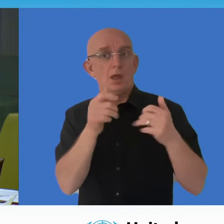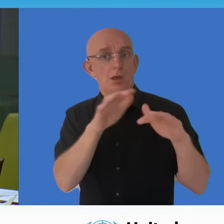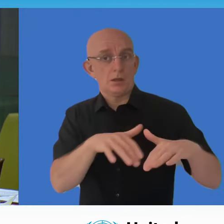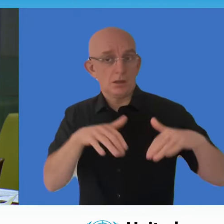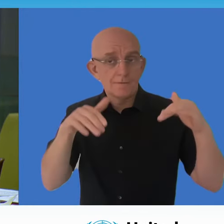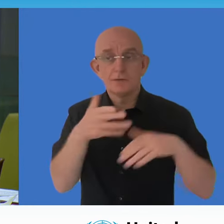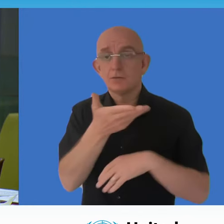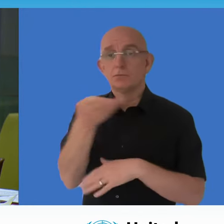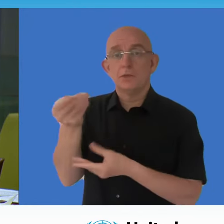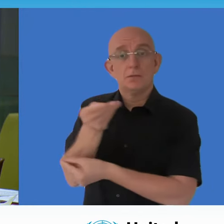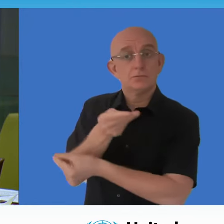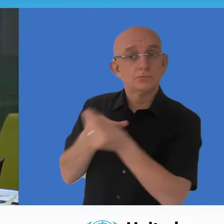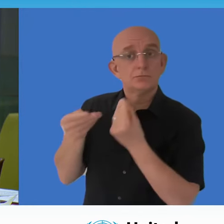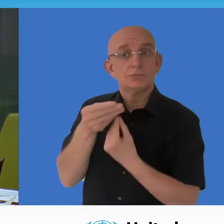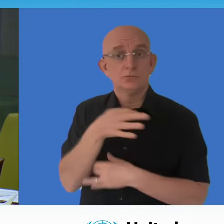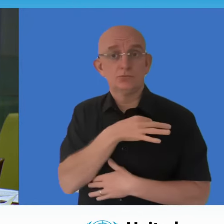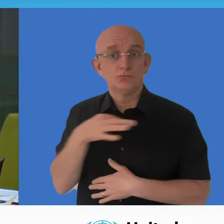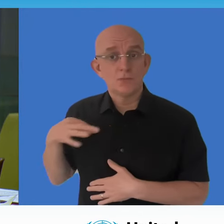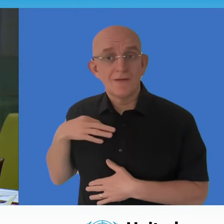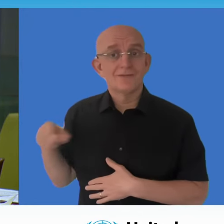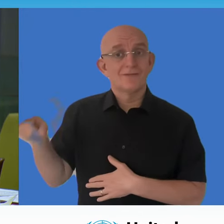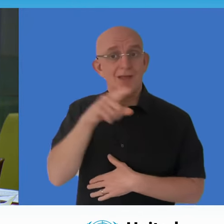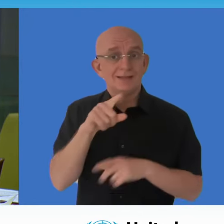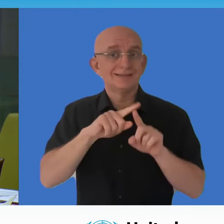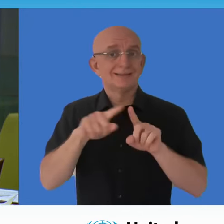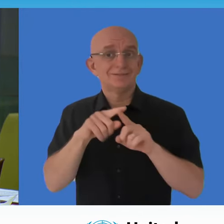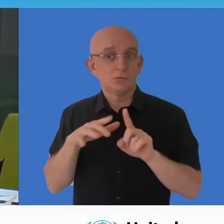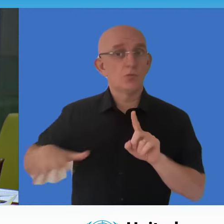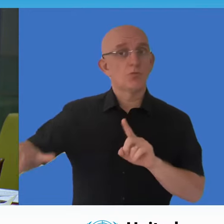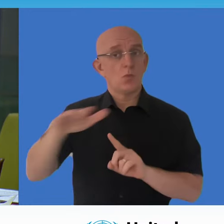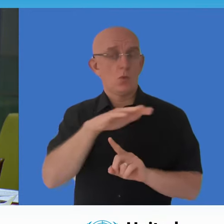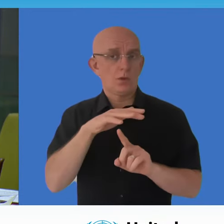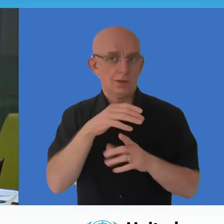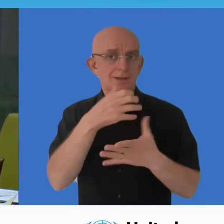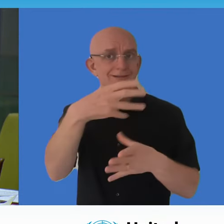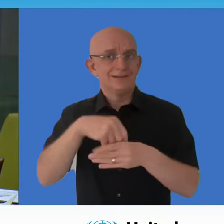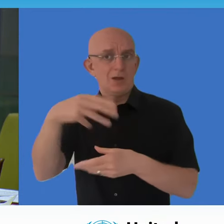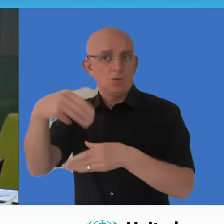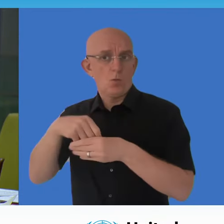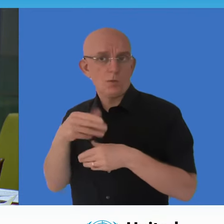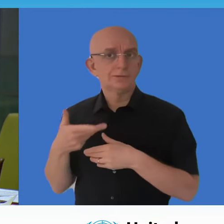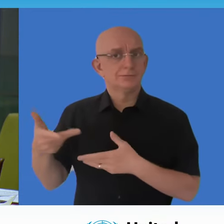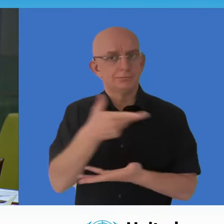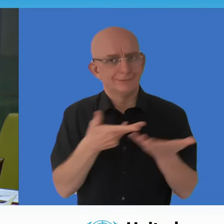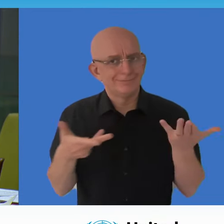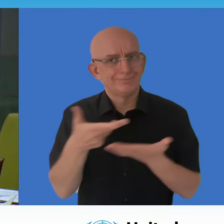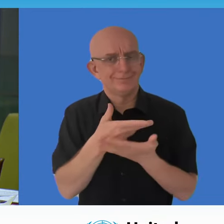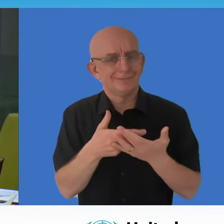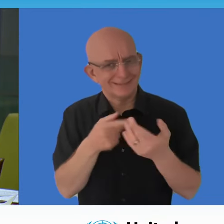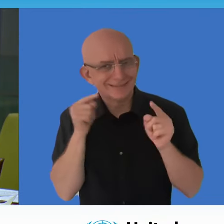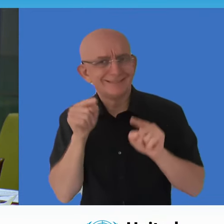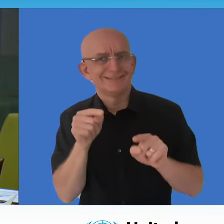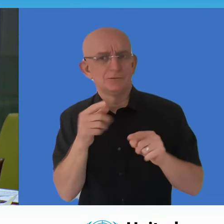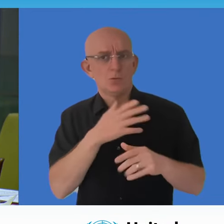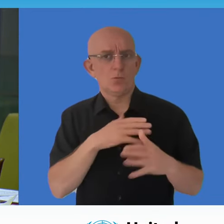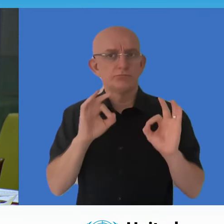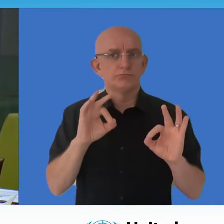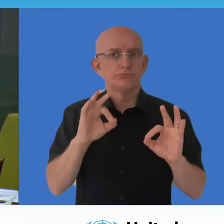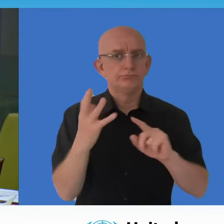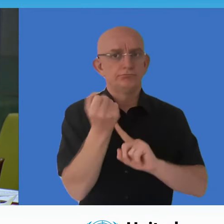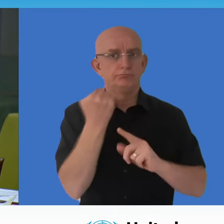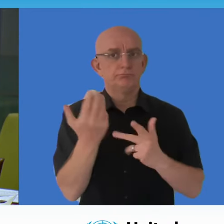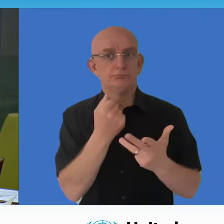and the rest of the stakeholders involved in order to be very productive when it comes to helping youth develop these